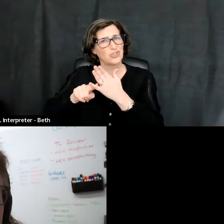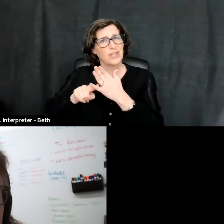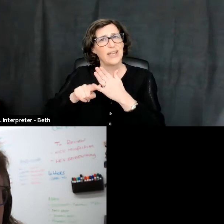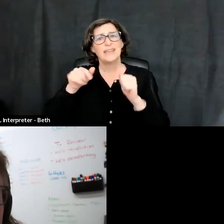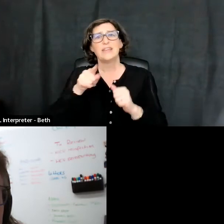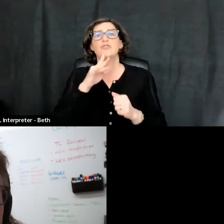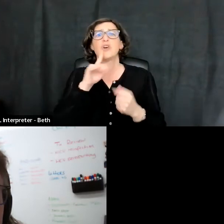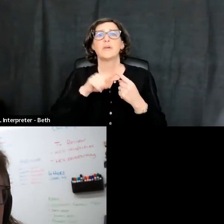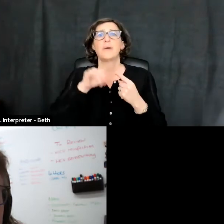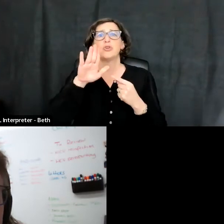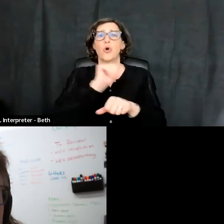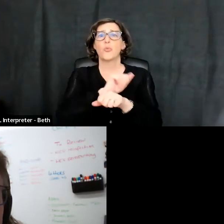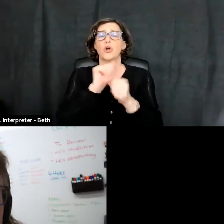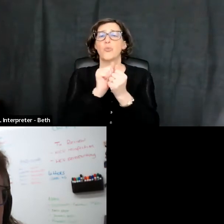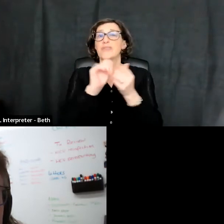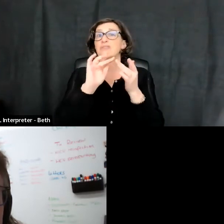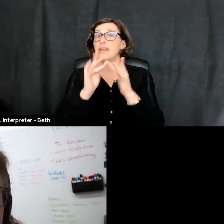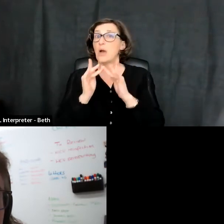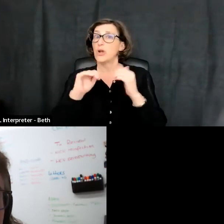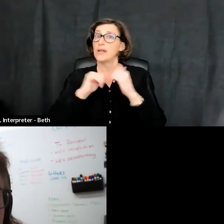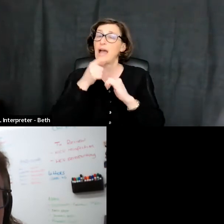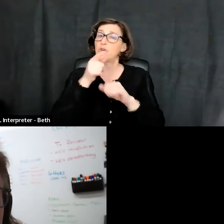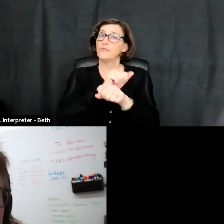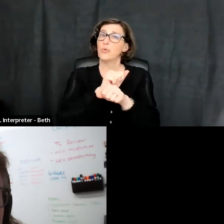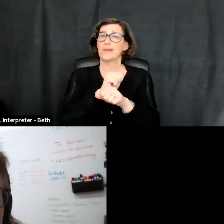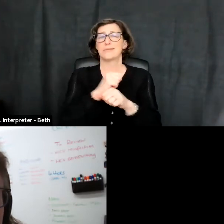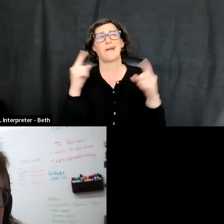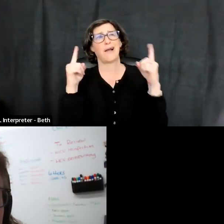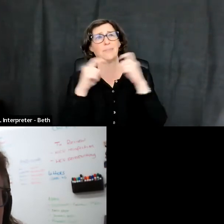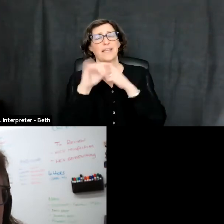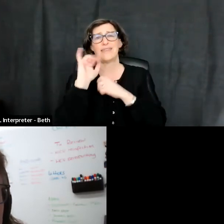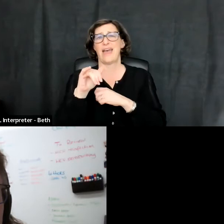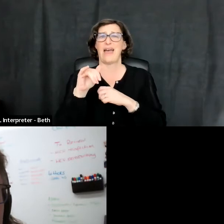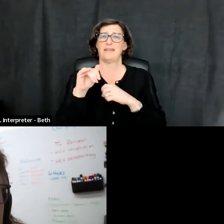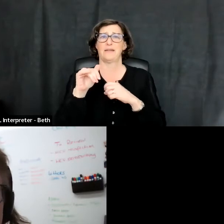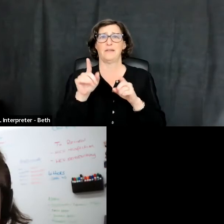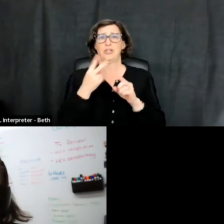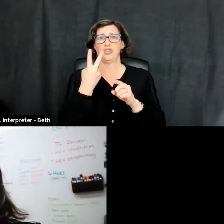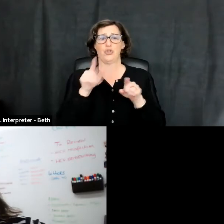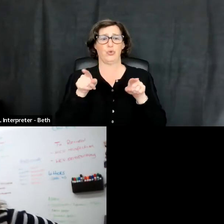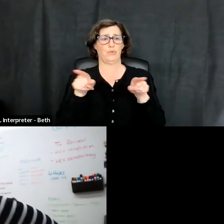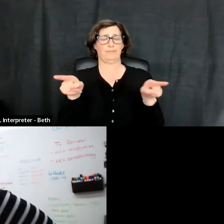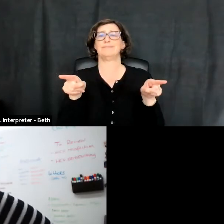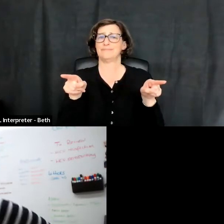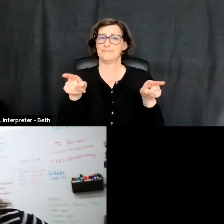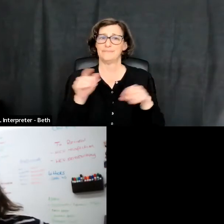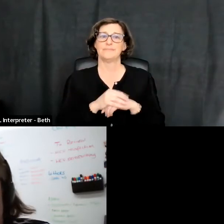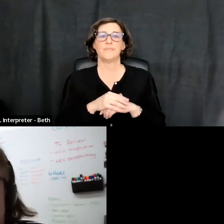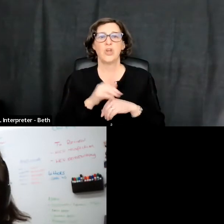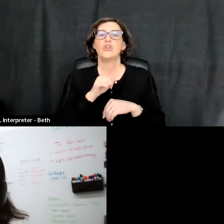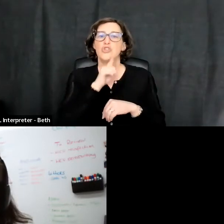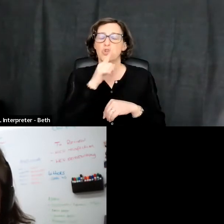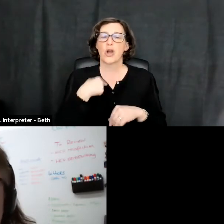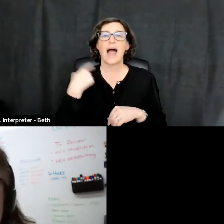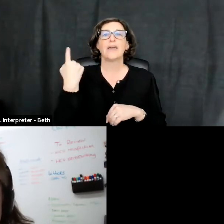with the network and how you've also kind of worked to try to complicate that binary? Sure. So I've always thought that